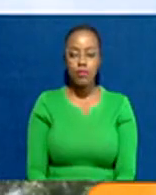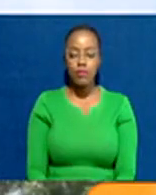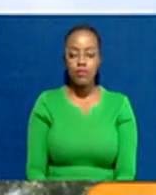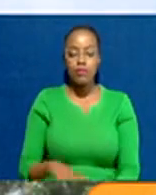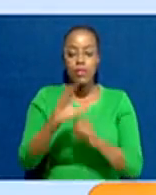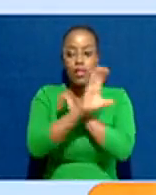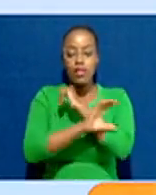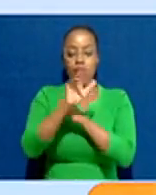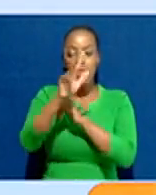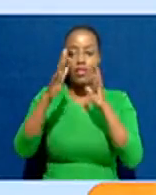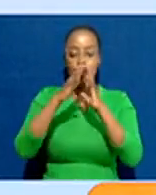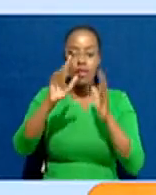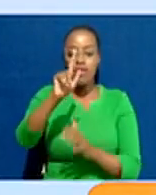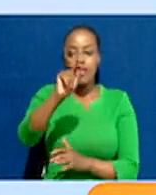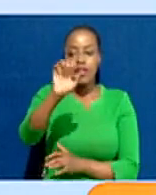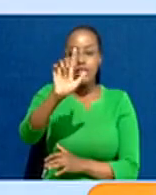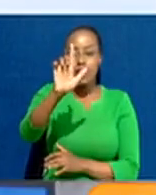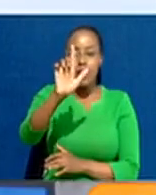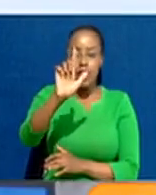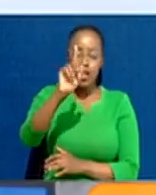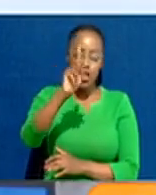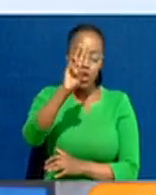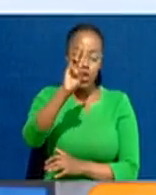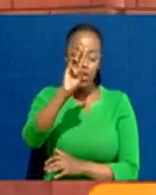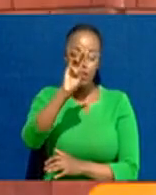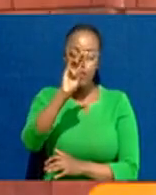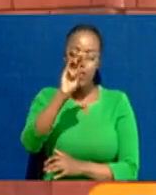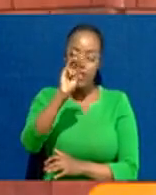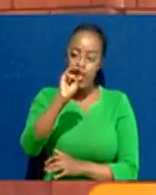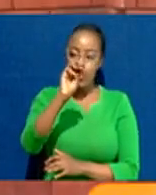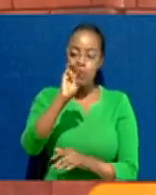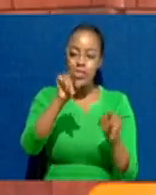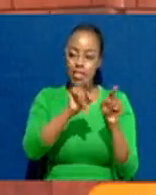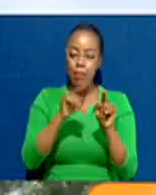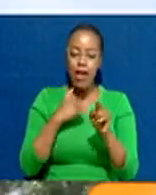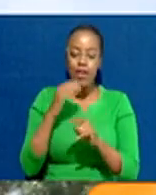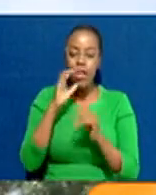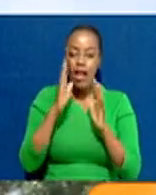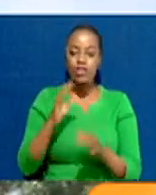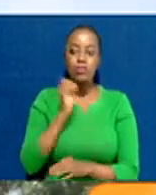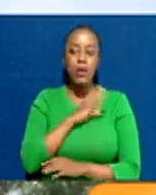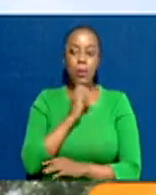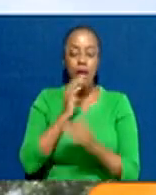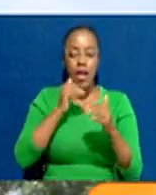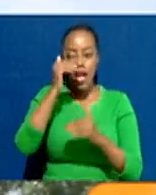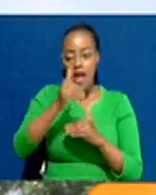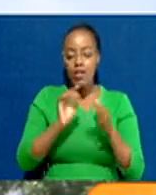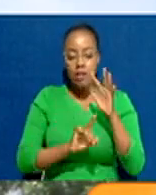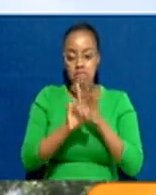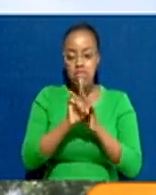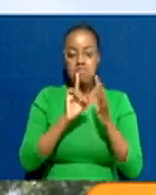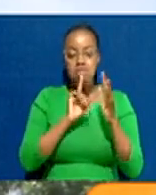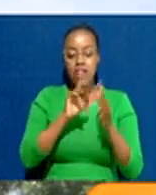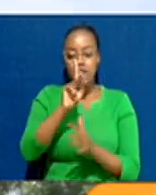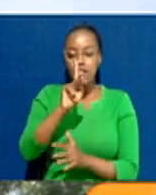The country's third largest telco operator, Telkom Kenya, has been marred by interruptions and customer complaints after claims that Telkom failed